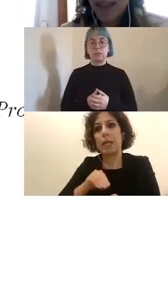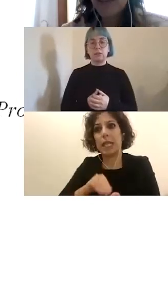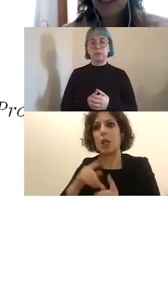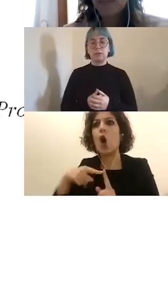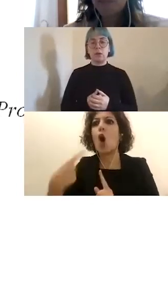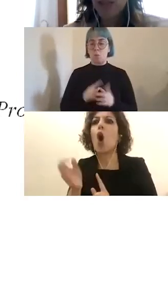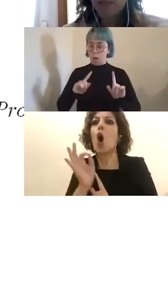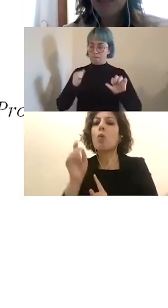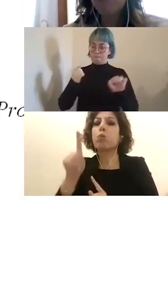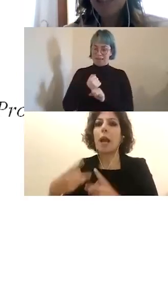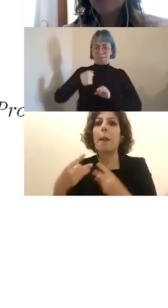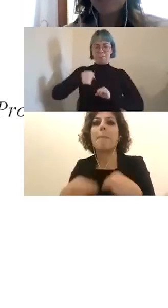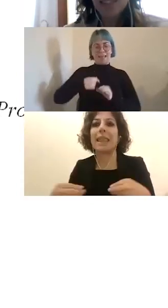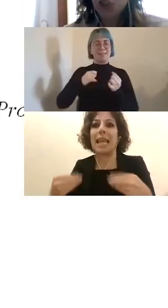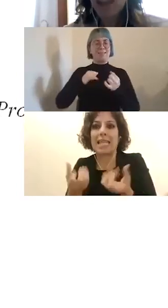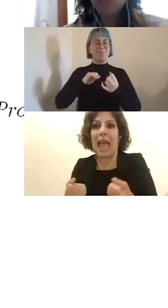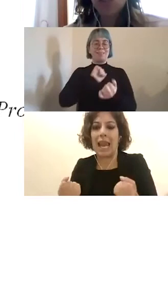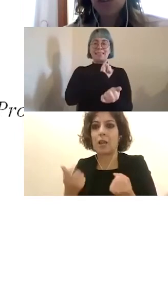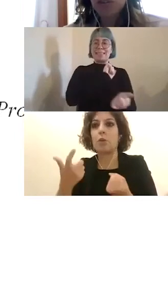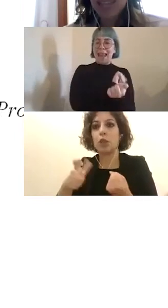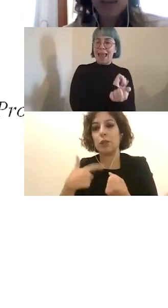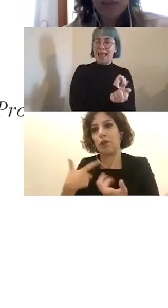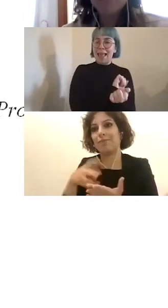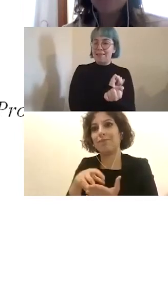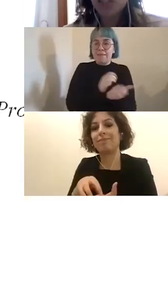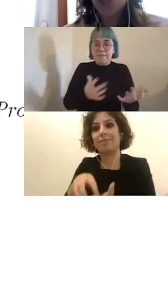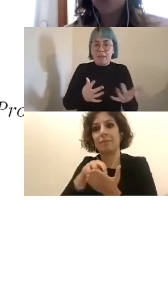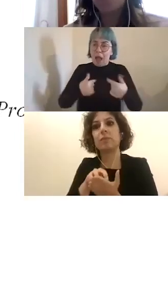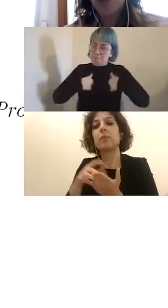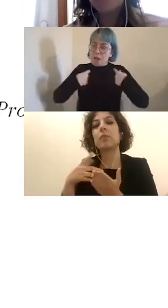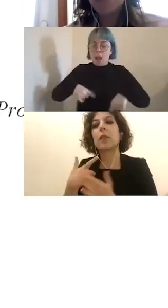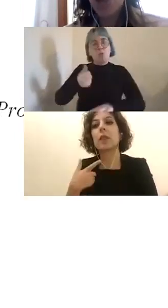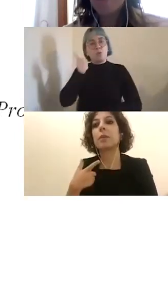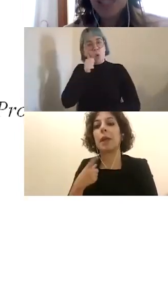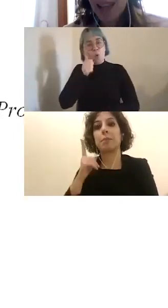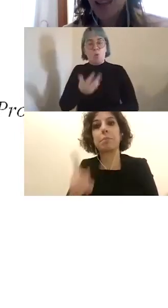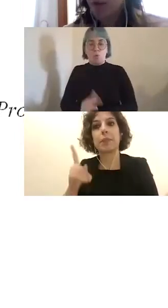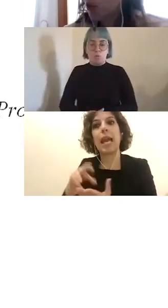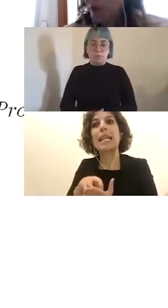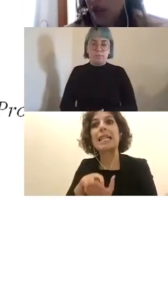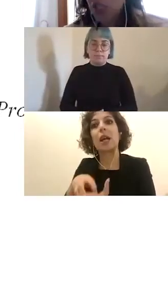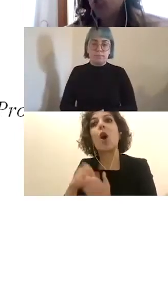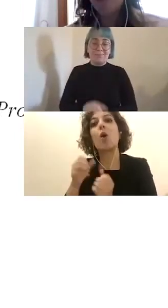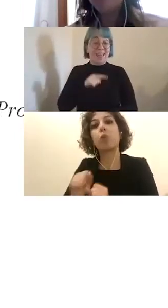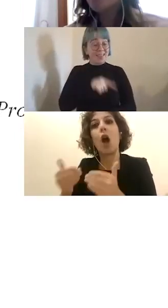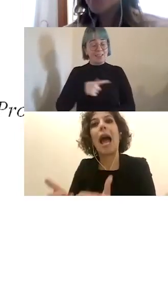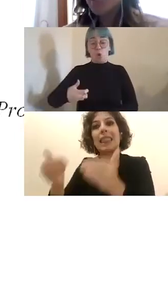made me a slave in material terms, because this